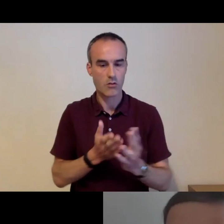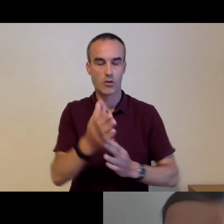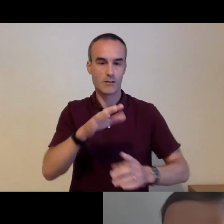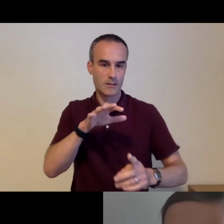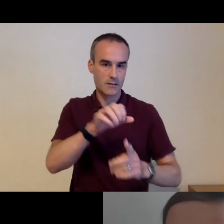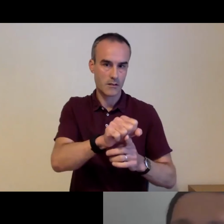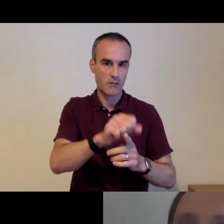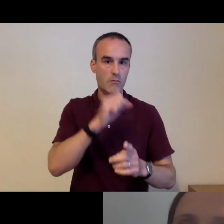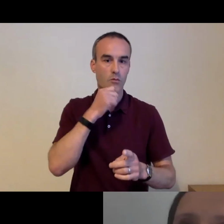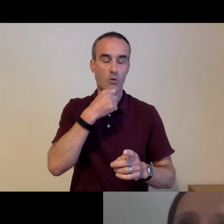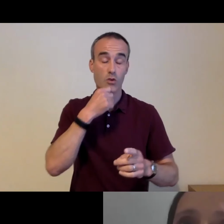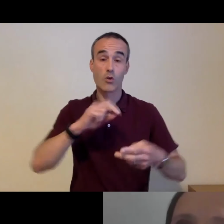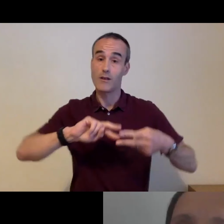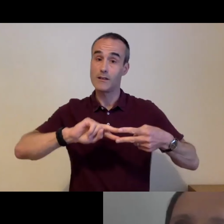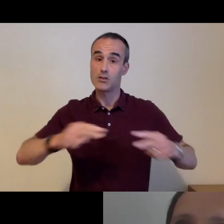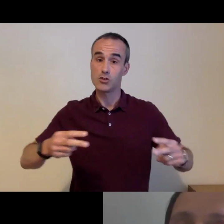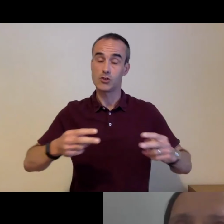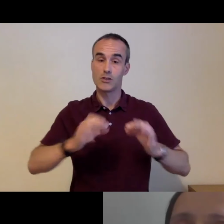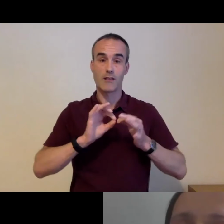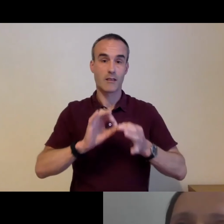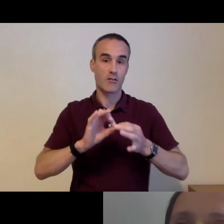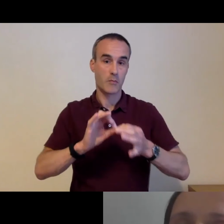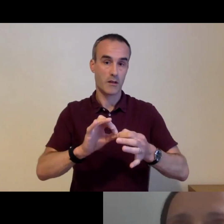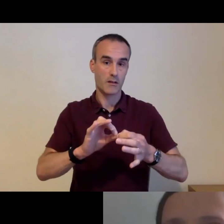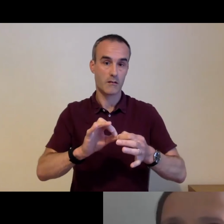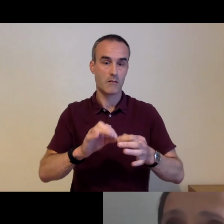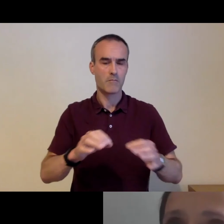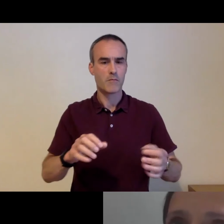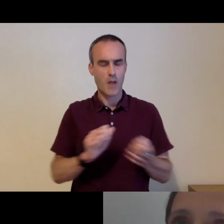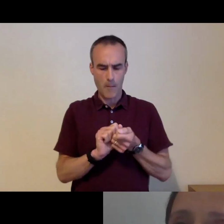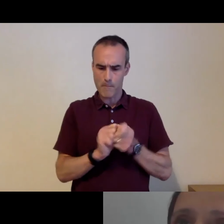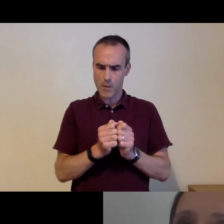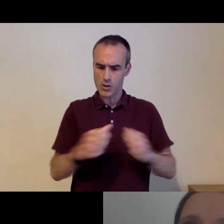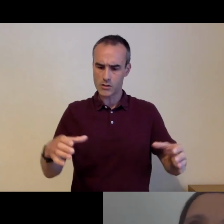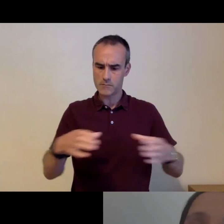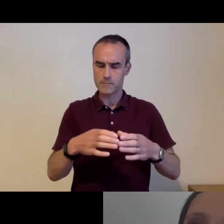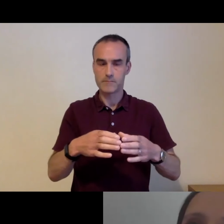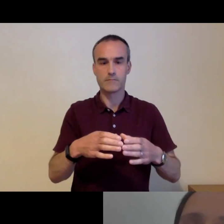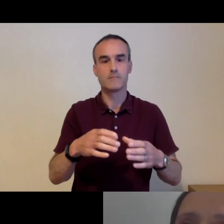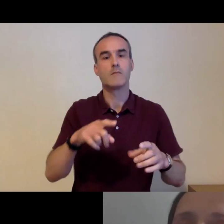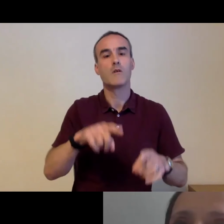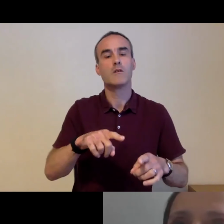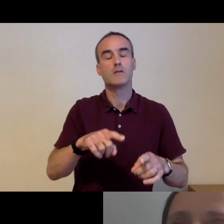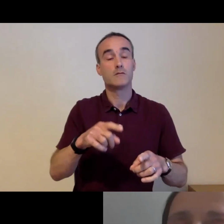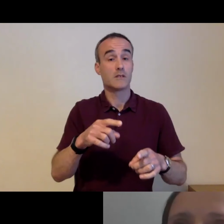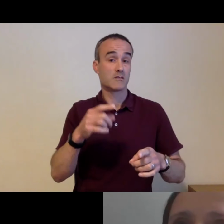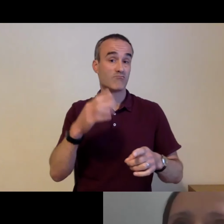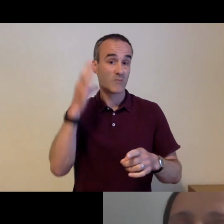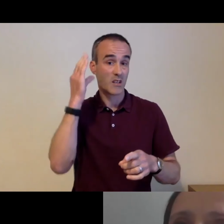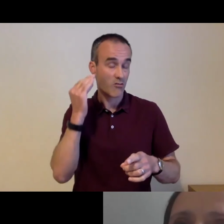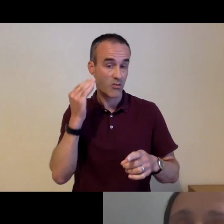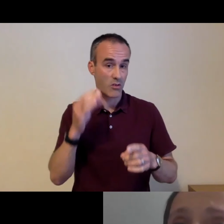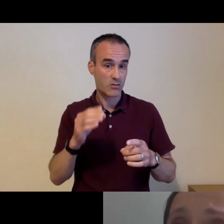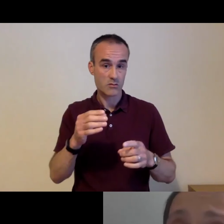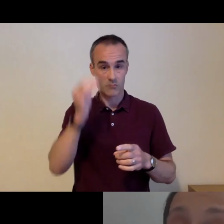therapy. And it's a partnership of Medicine Discovery Catapult, Action on Hearing Loss, and